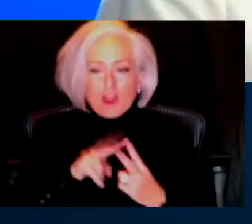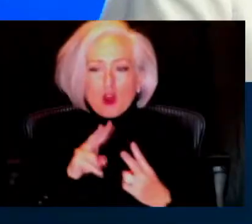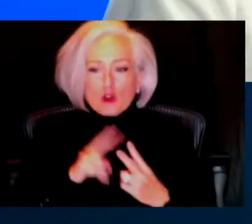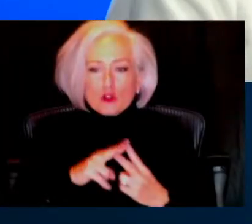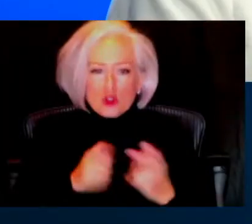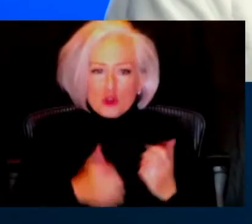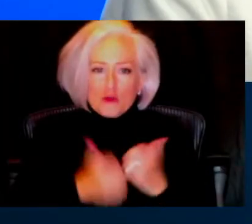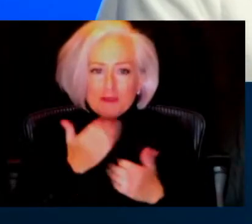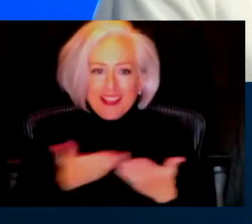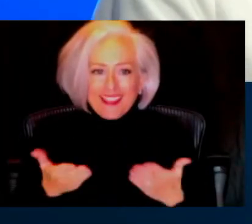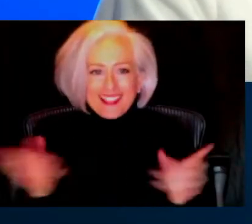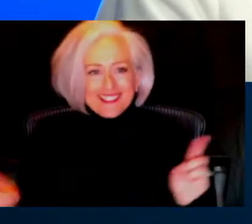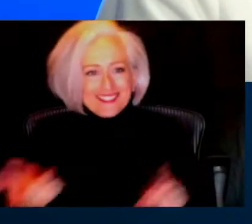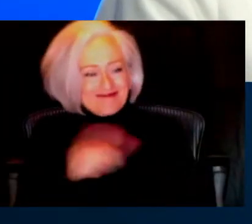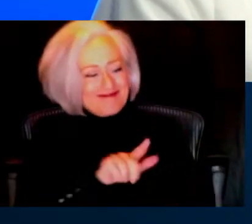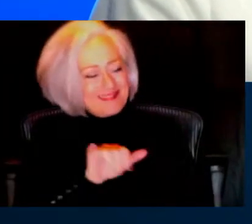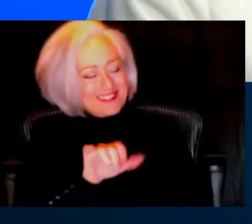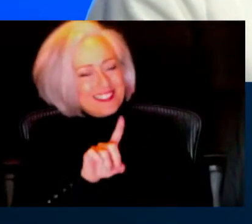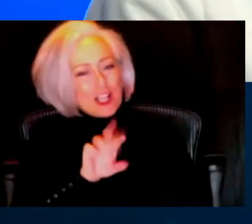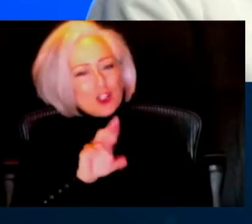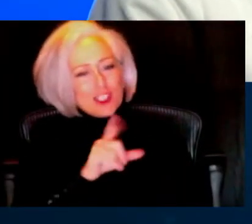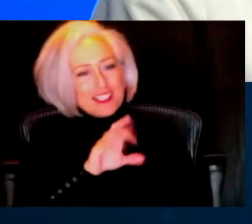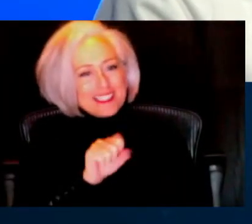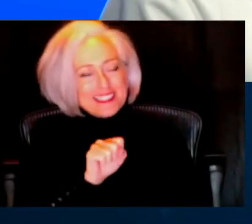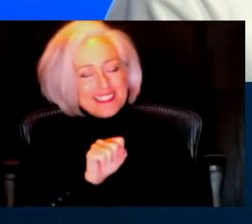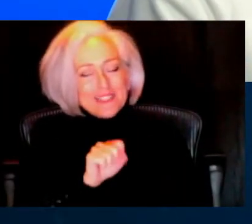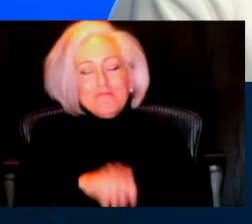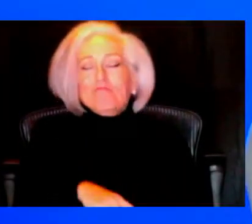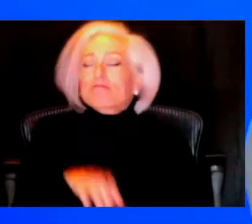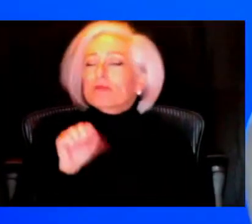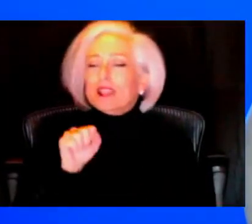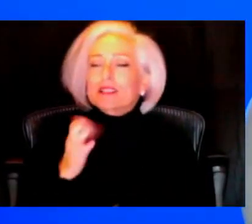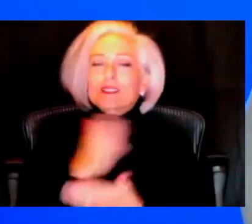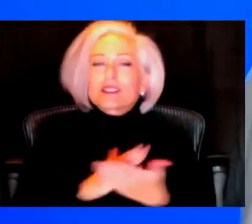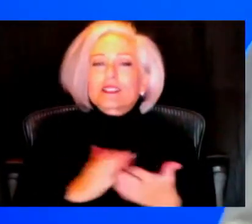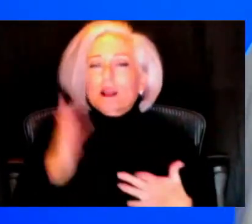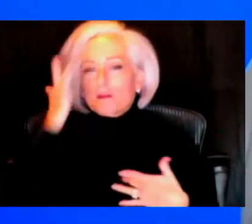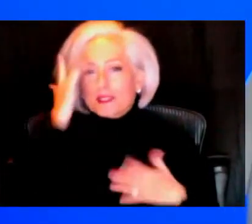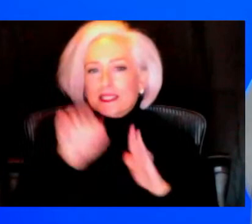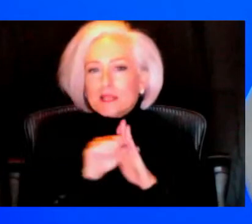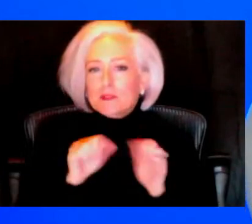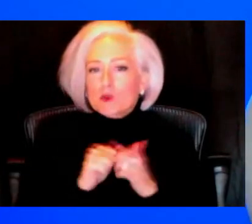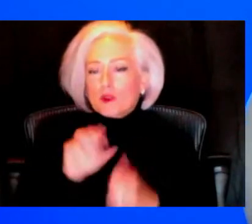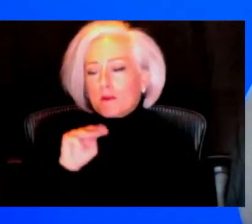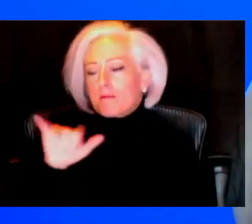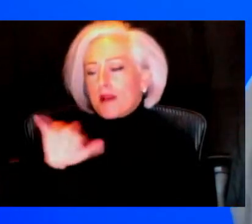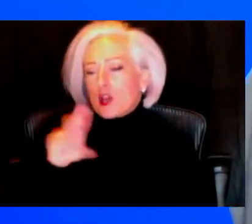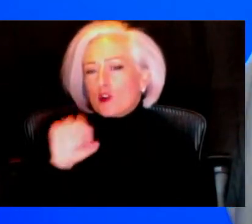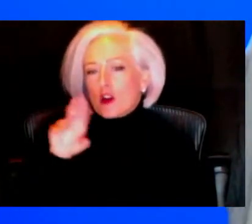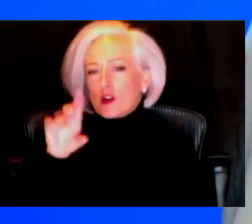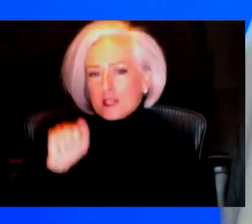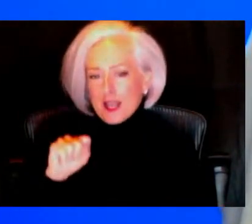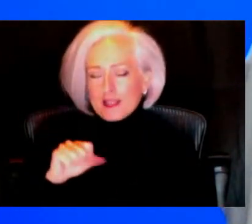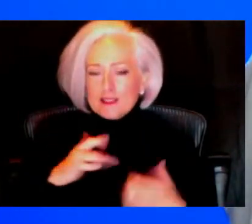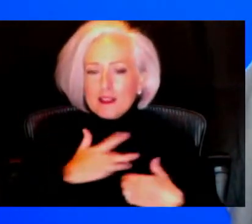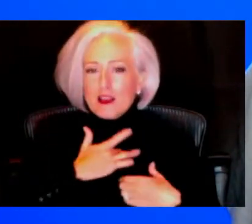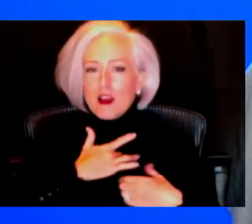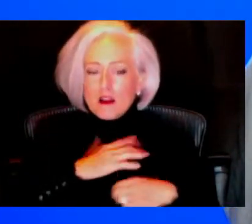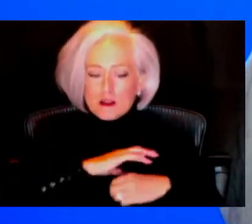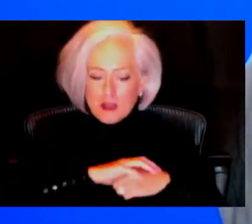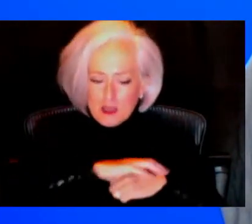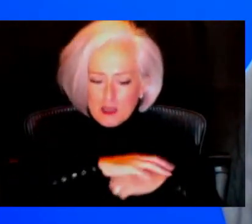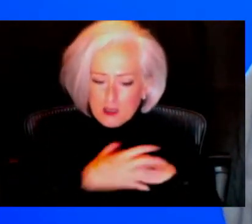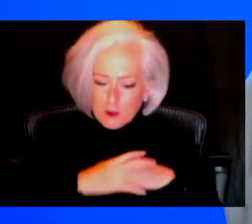Dr. Yedlinski answer that too. Yeah. So some of the symptoms associated with myocarditis would be like what Dr. Hawkinson said, chest